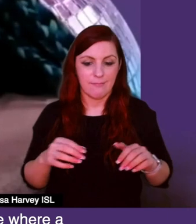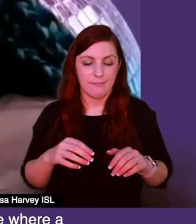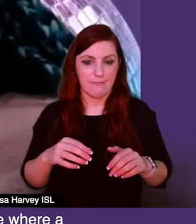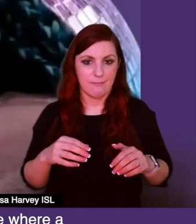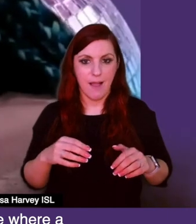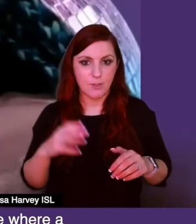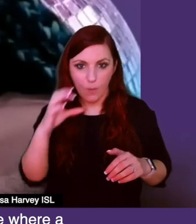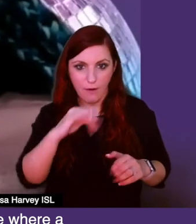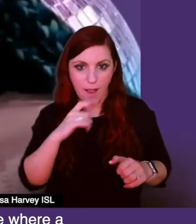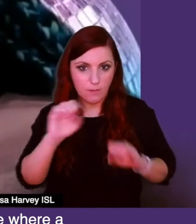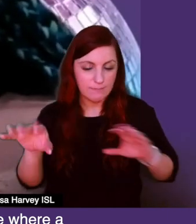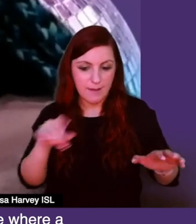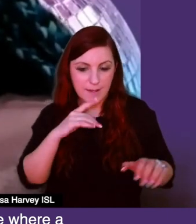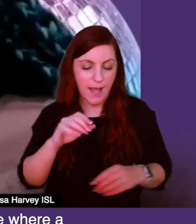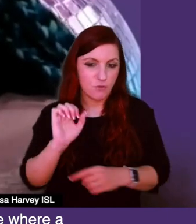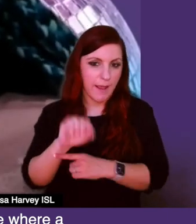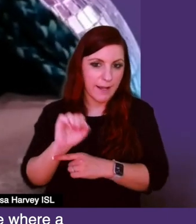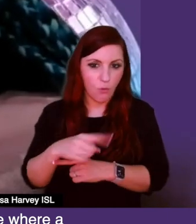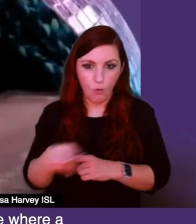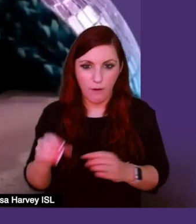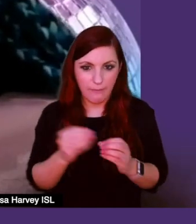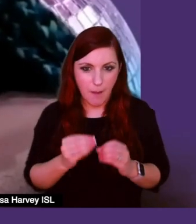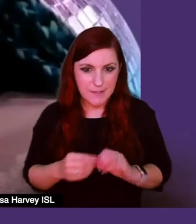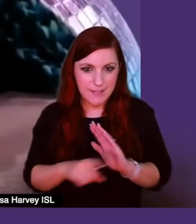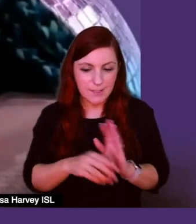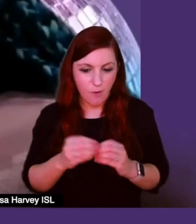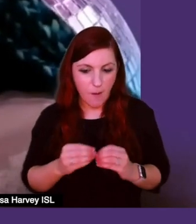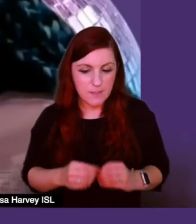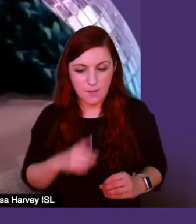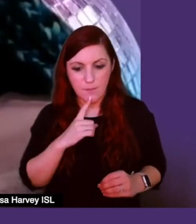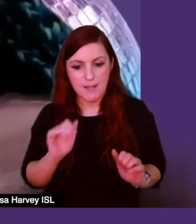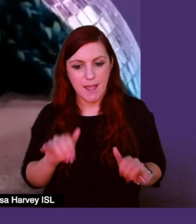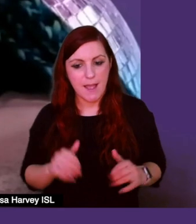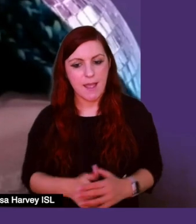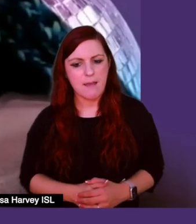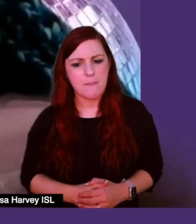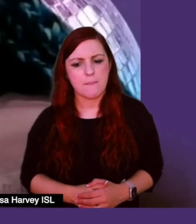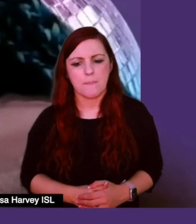lot more judgy, which obviously is like not great. But yeah,